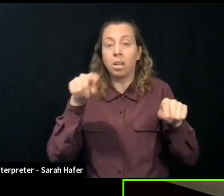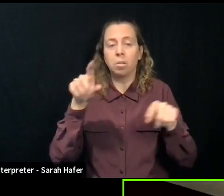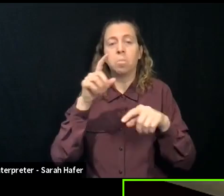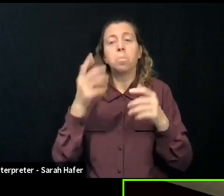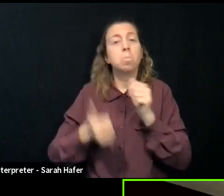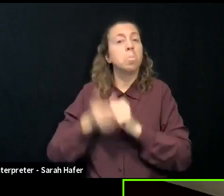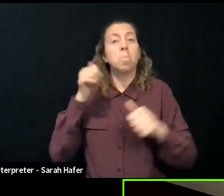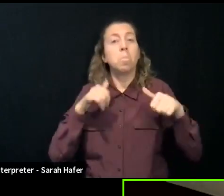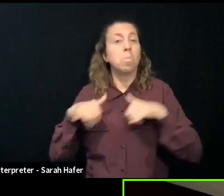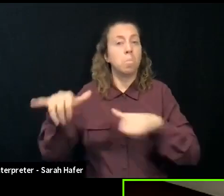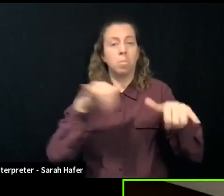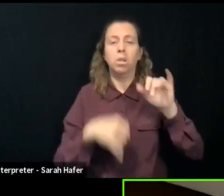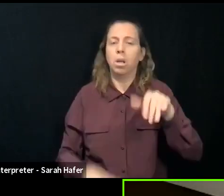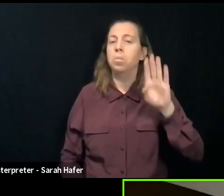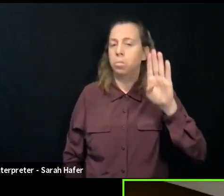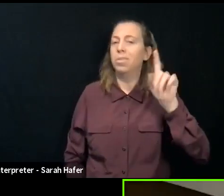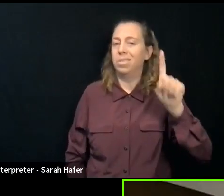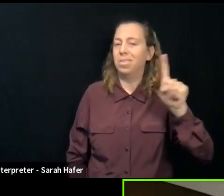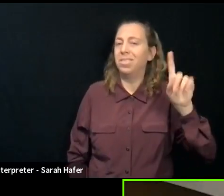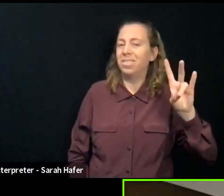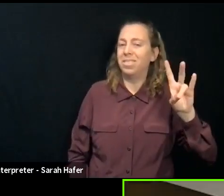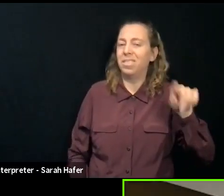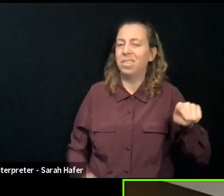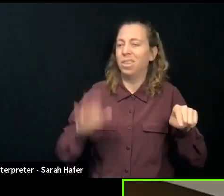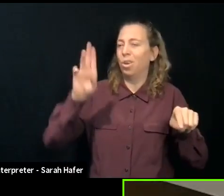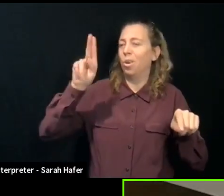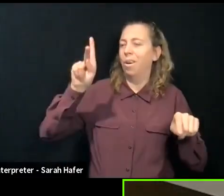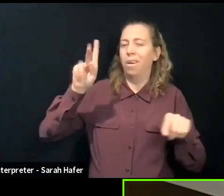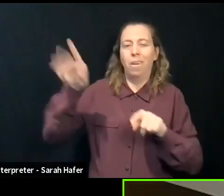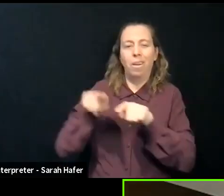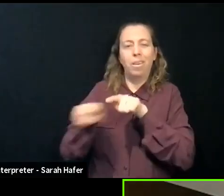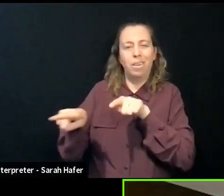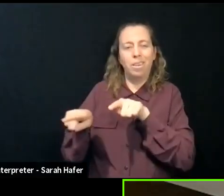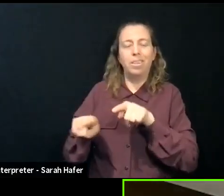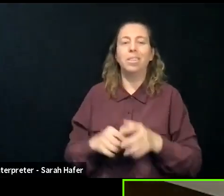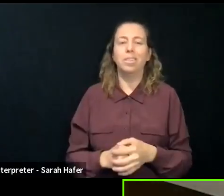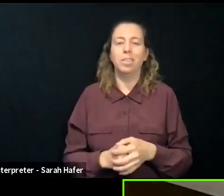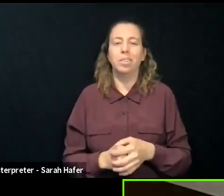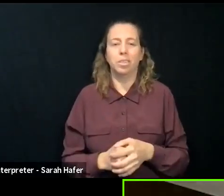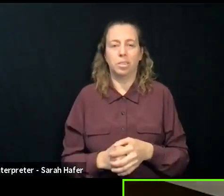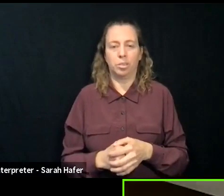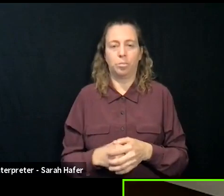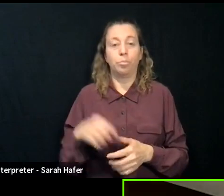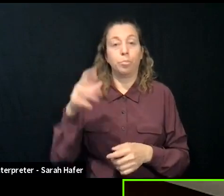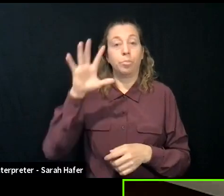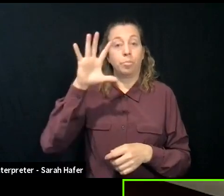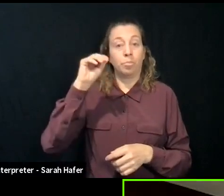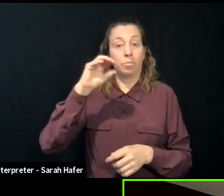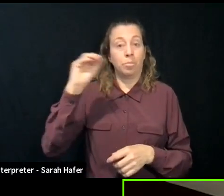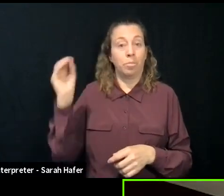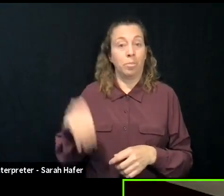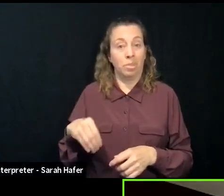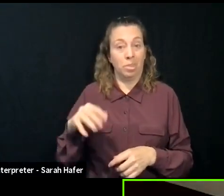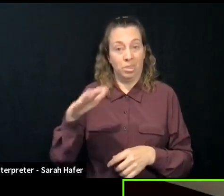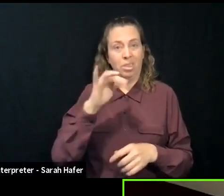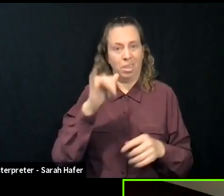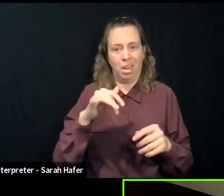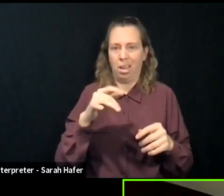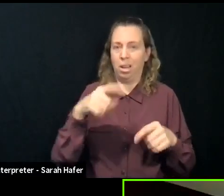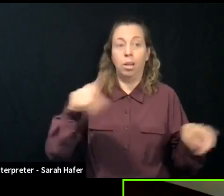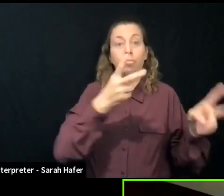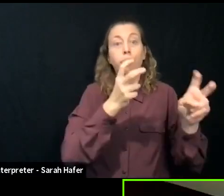that is well over 50% of the variants that we have here in Oregon. I don't have an exact count, but it's